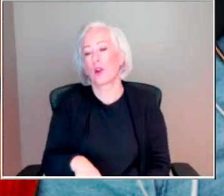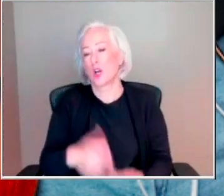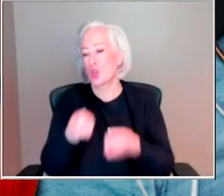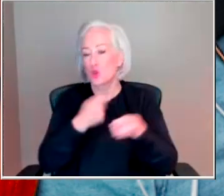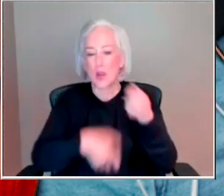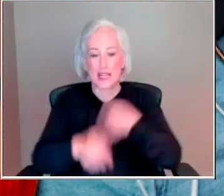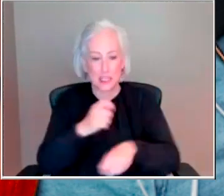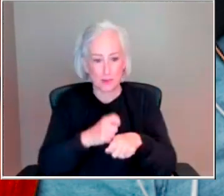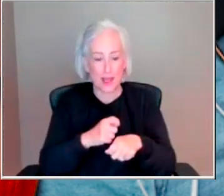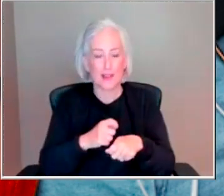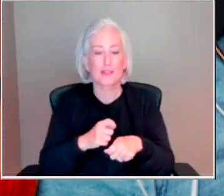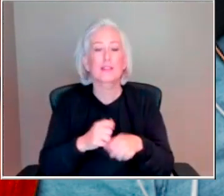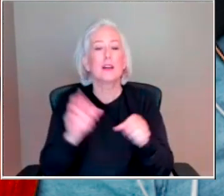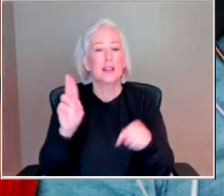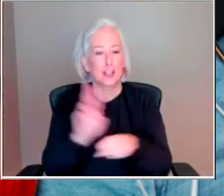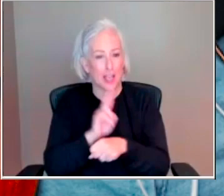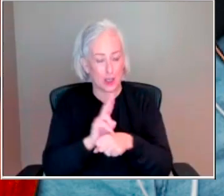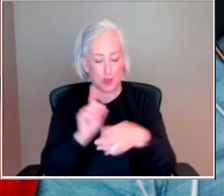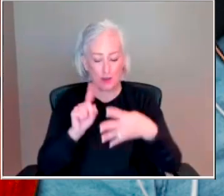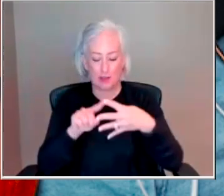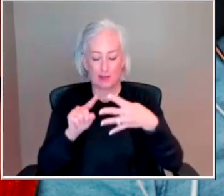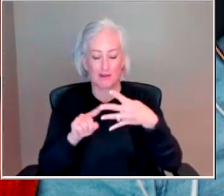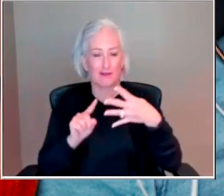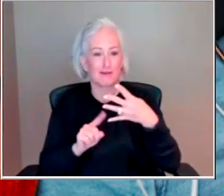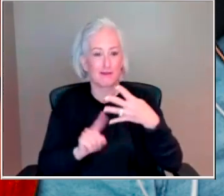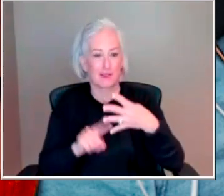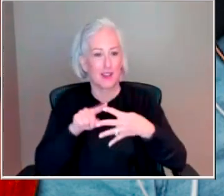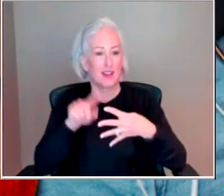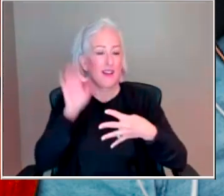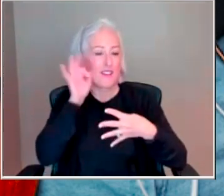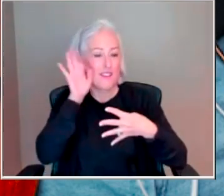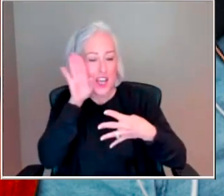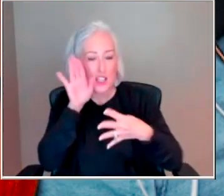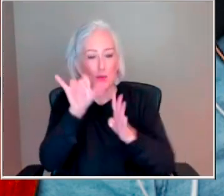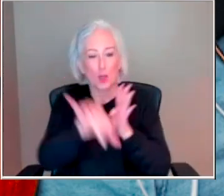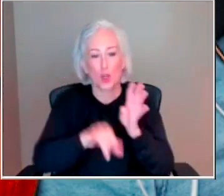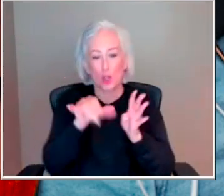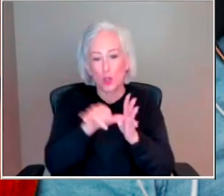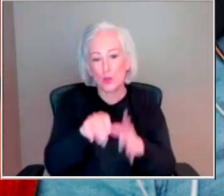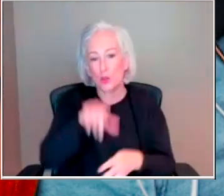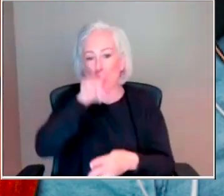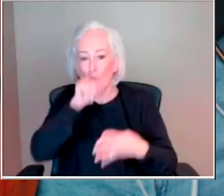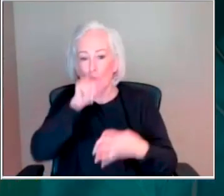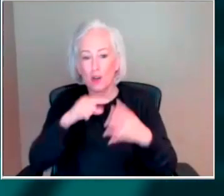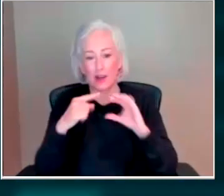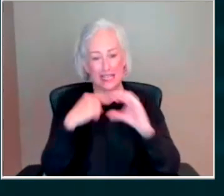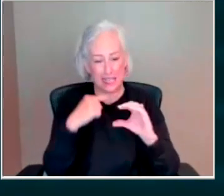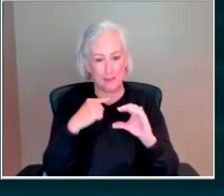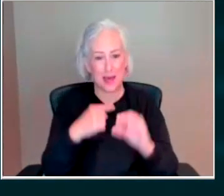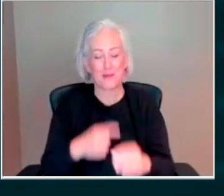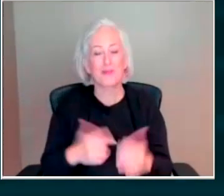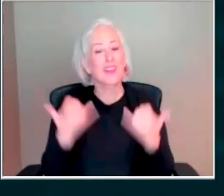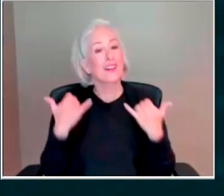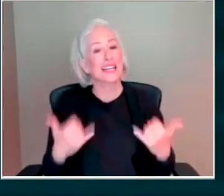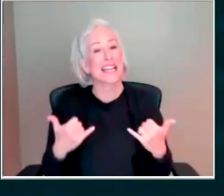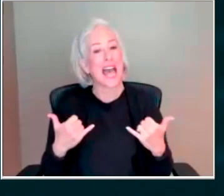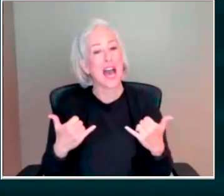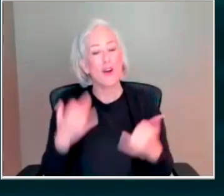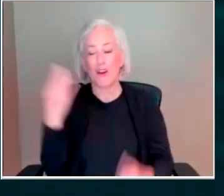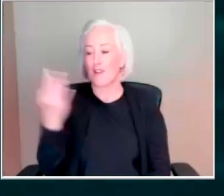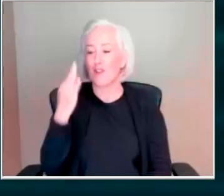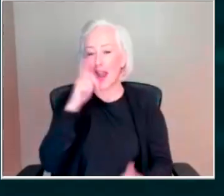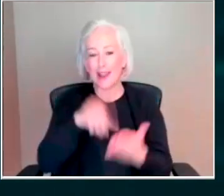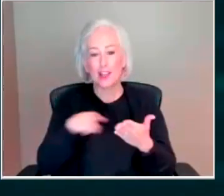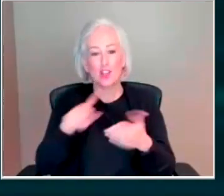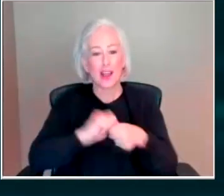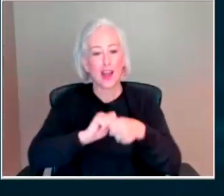chat on YouTube, Facebook. You can tweet us or email the Medical News Network. Info is right there on your screen. All right, let's get a Friday check on our COVID count with